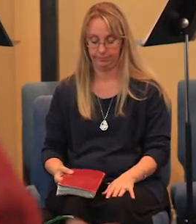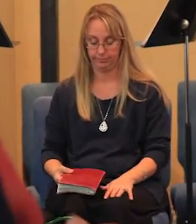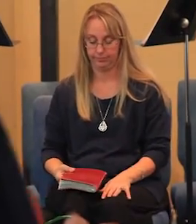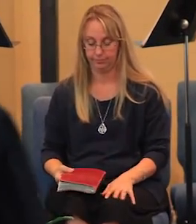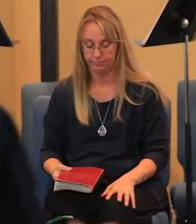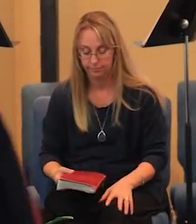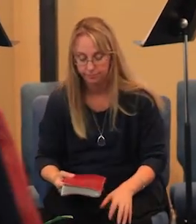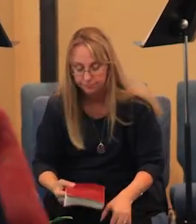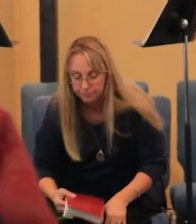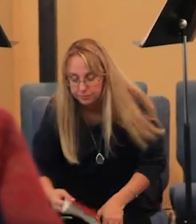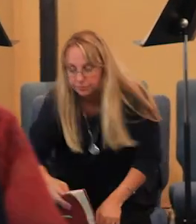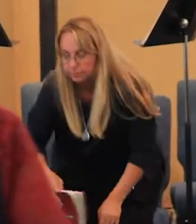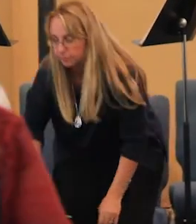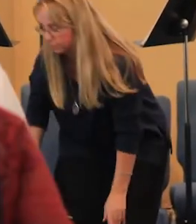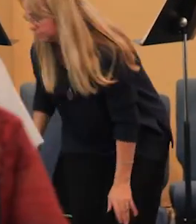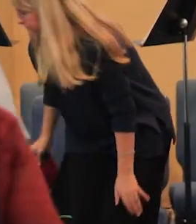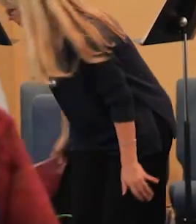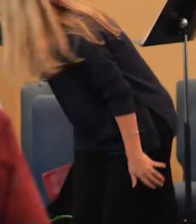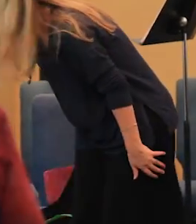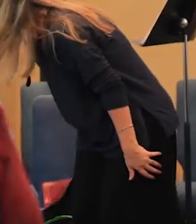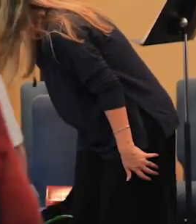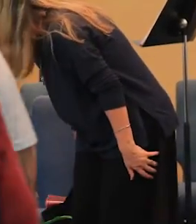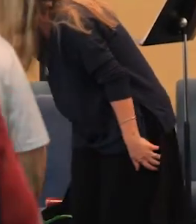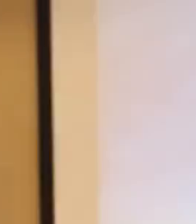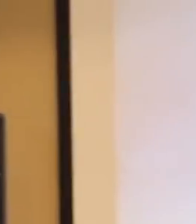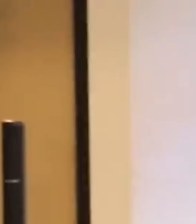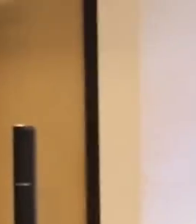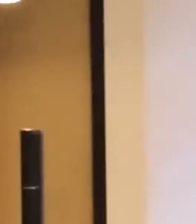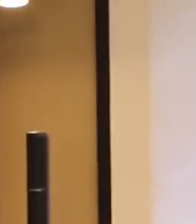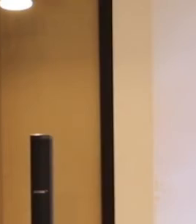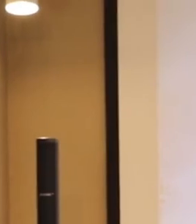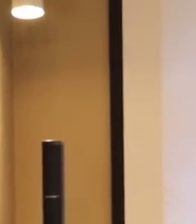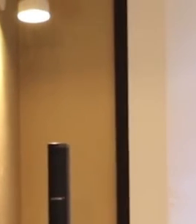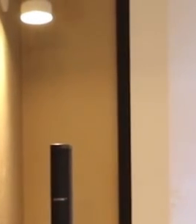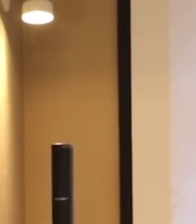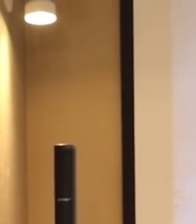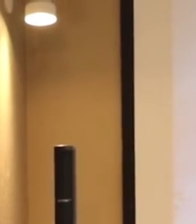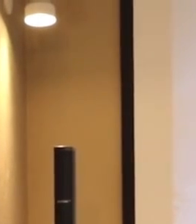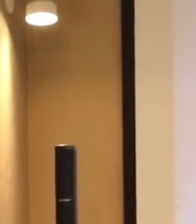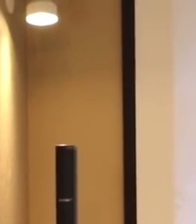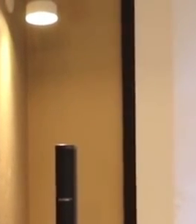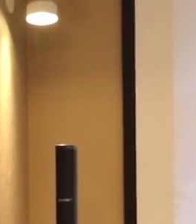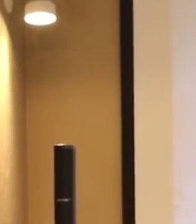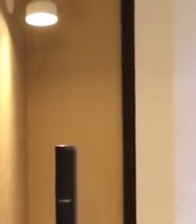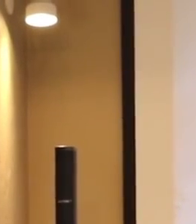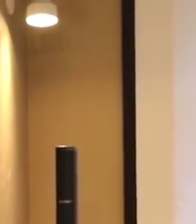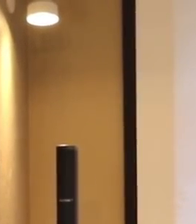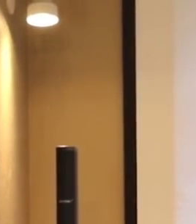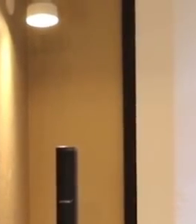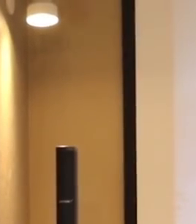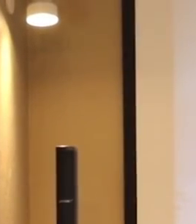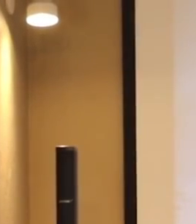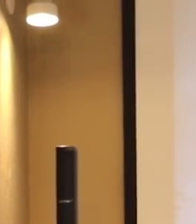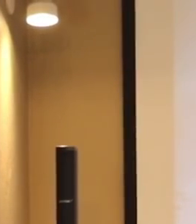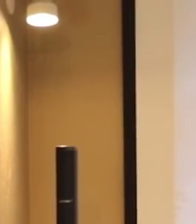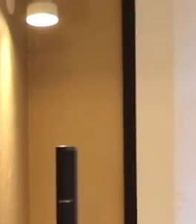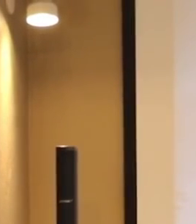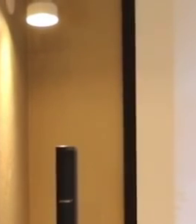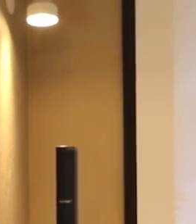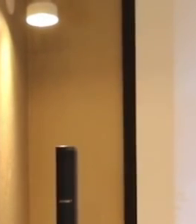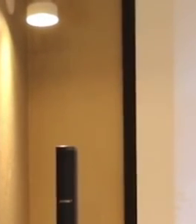And I just am going to ask you to quiet your hearts. Just listen for another 45 seconds, maybe 50, maybe 60.